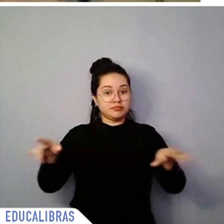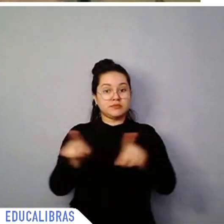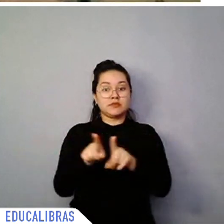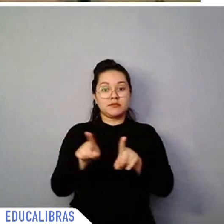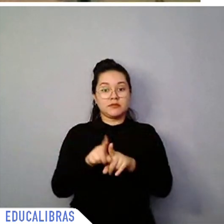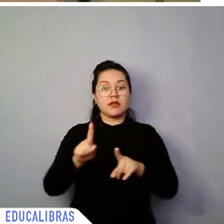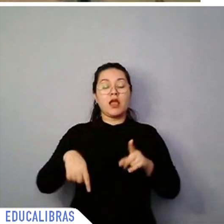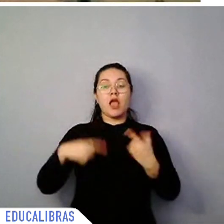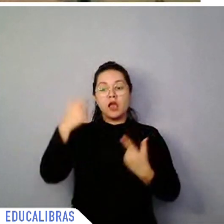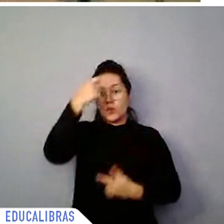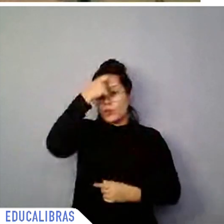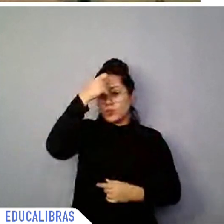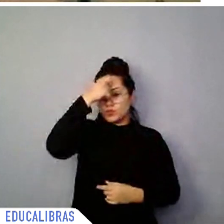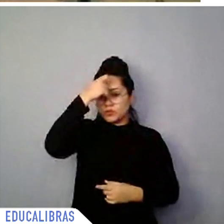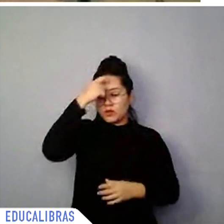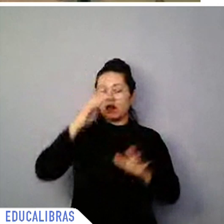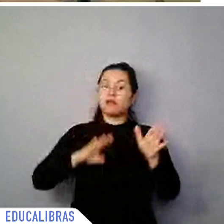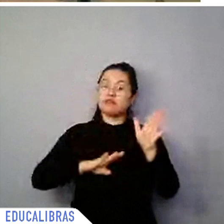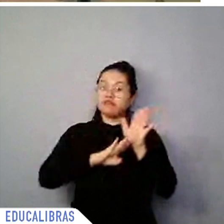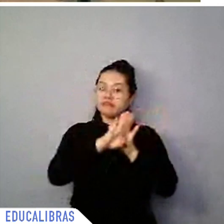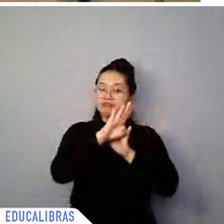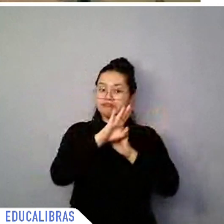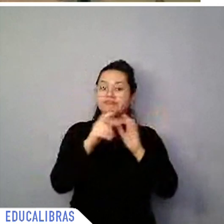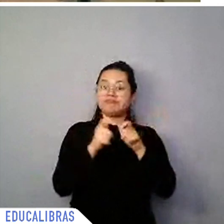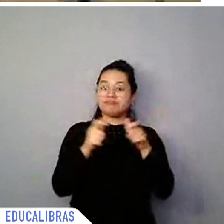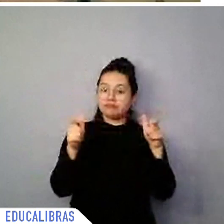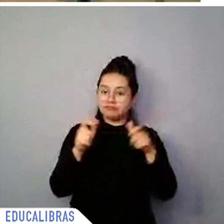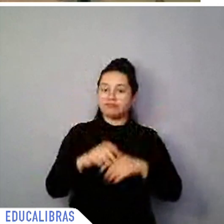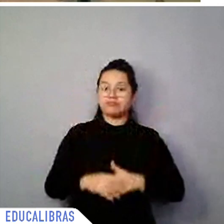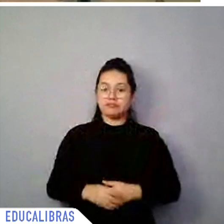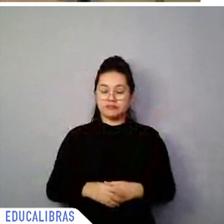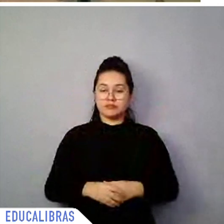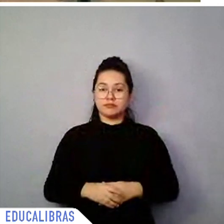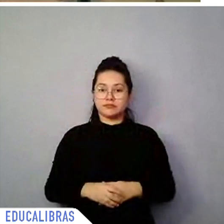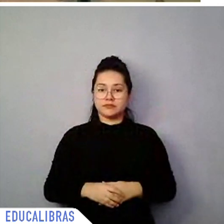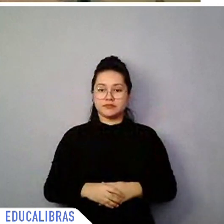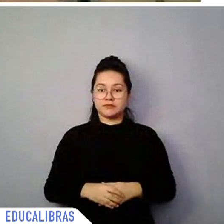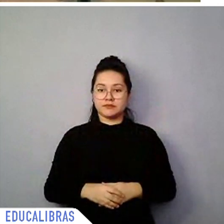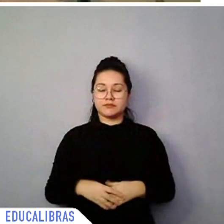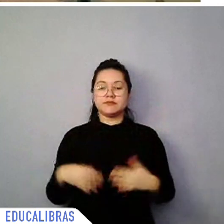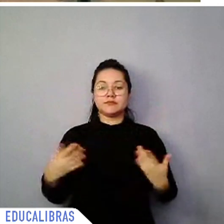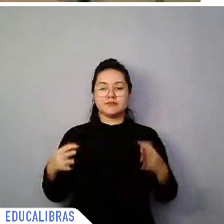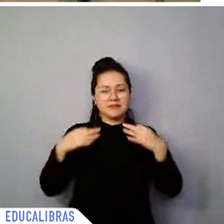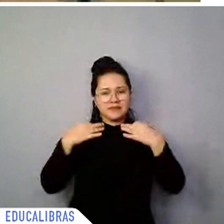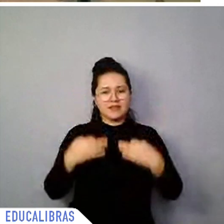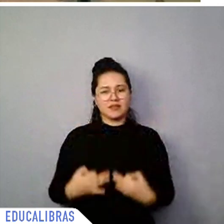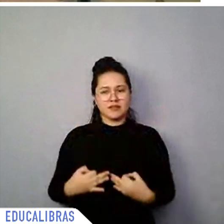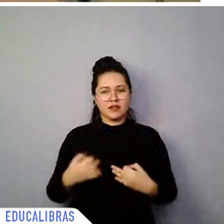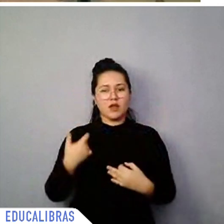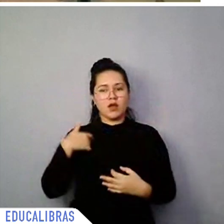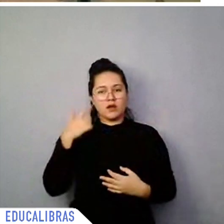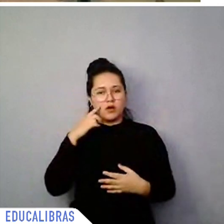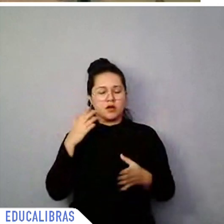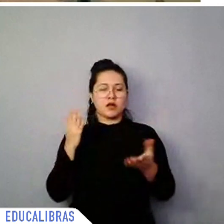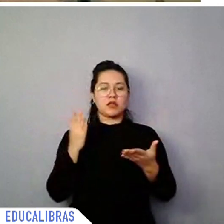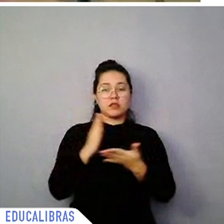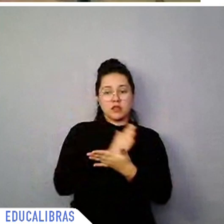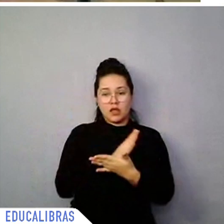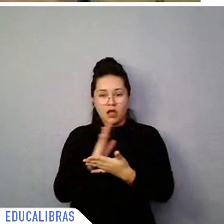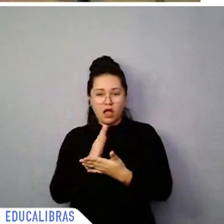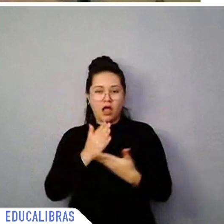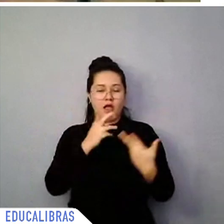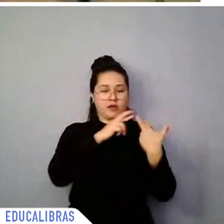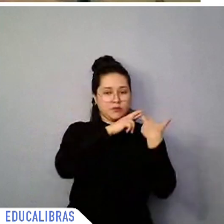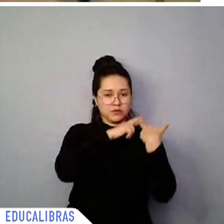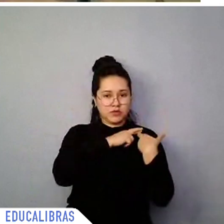in terms of basic food staples, because hunger has also increased a lot during the